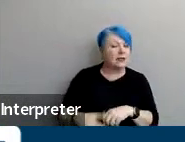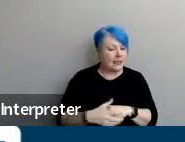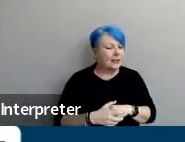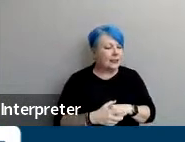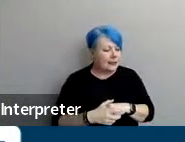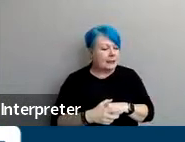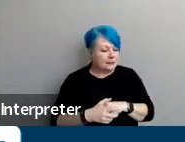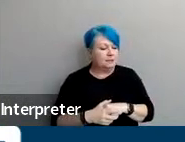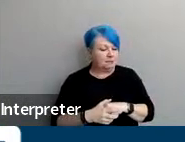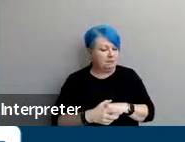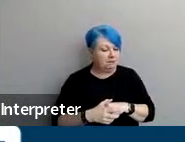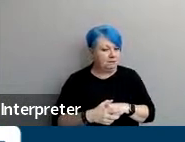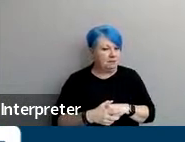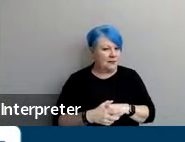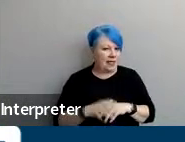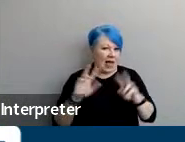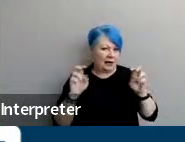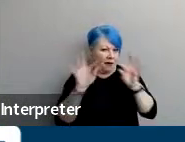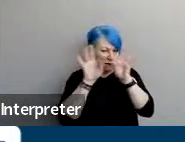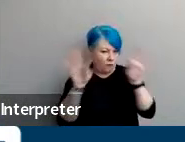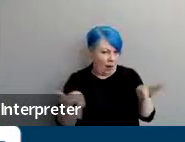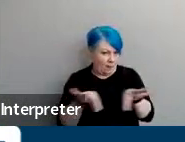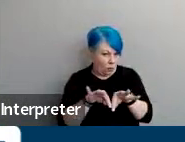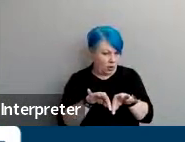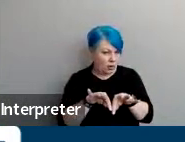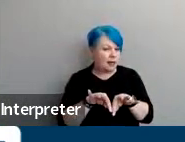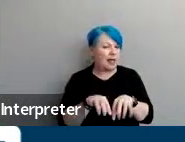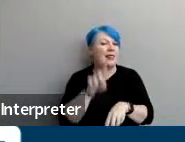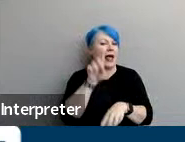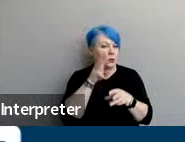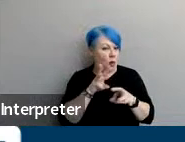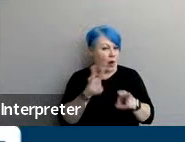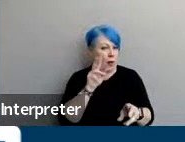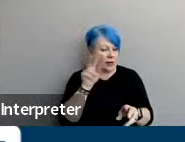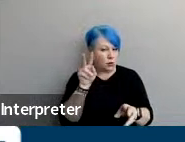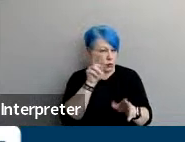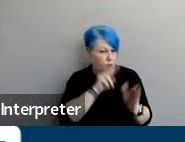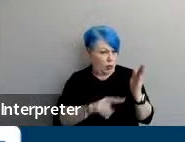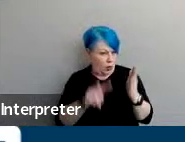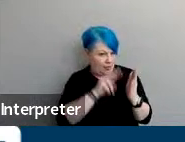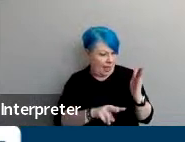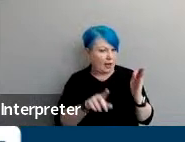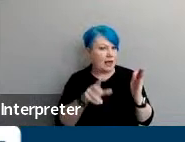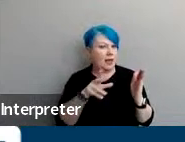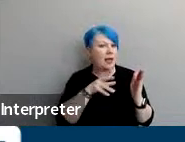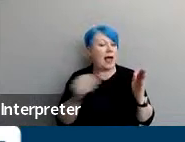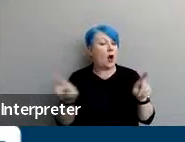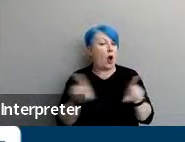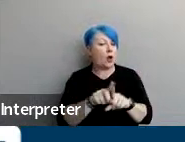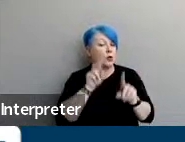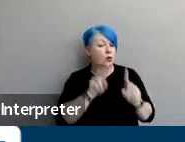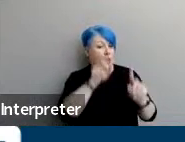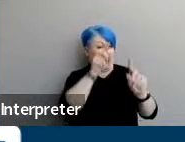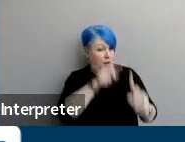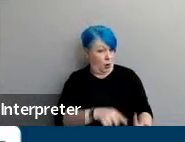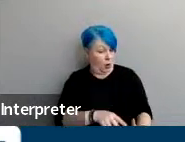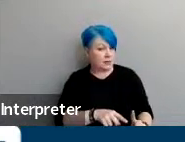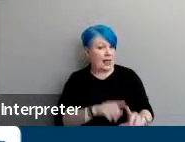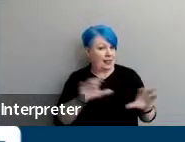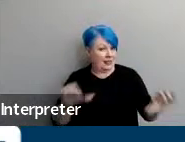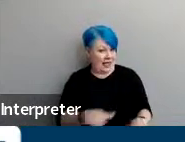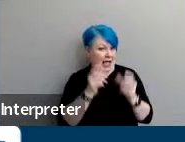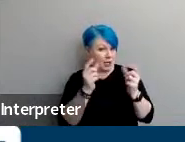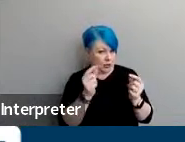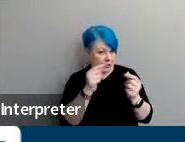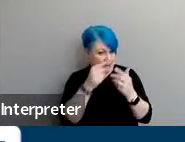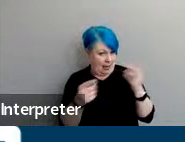they have, that is one way of looking at that, as well as looking at the goals and the action steps that are established. We look at